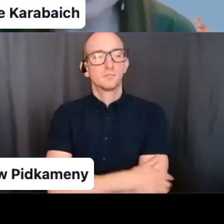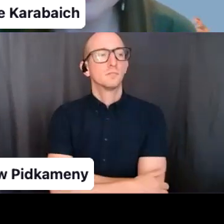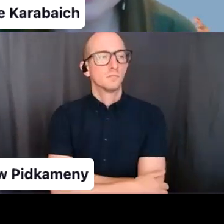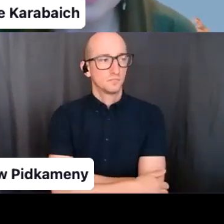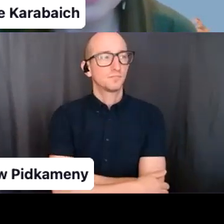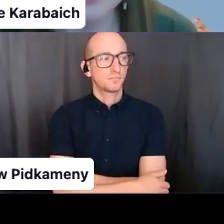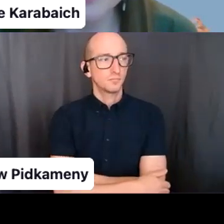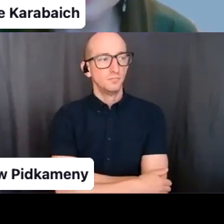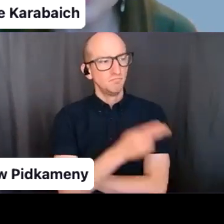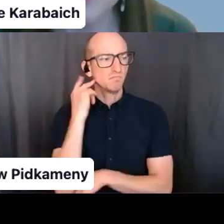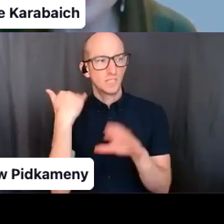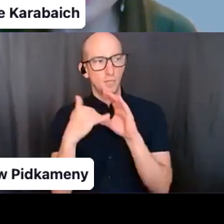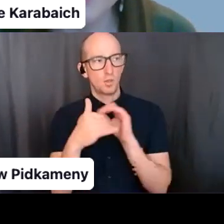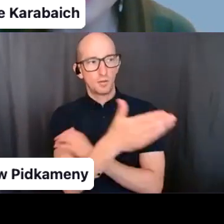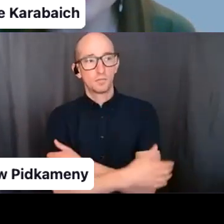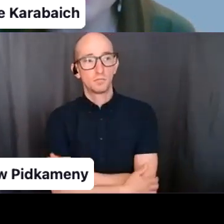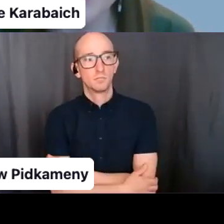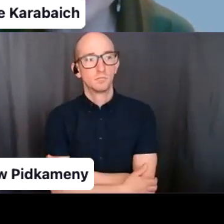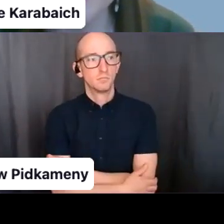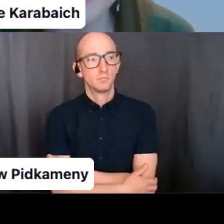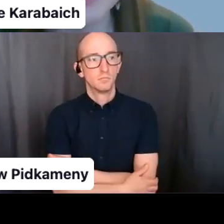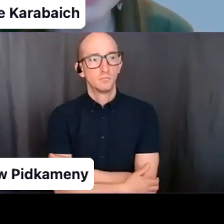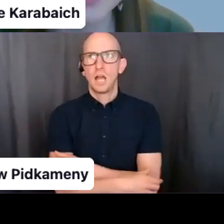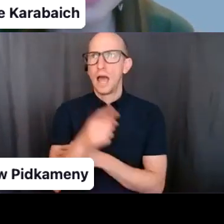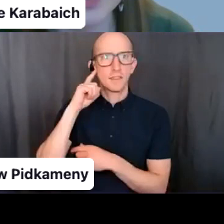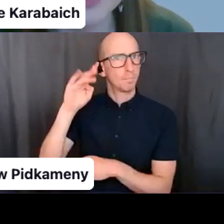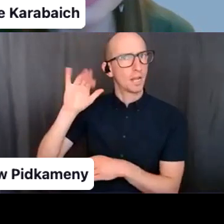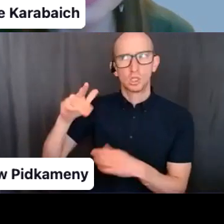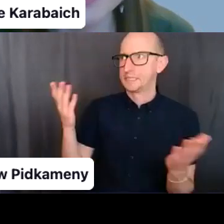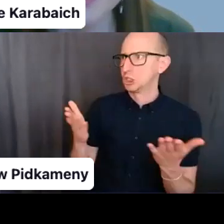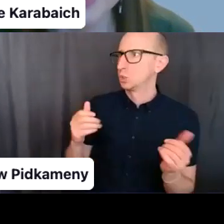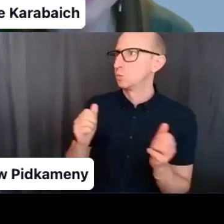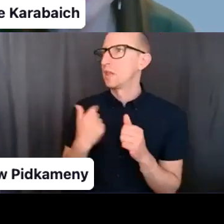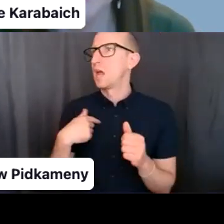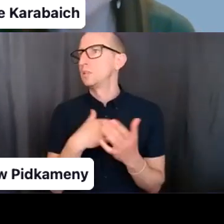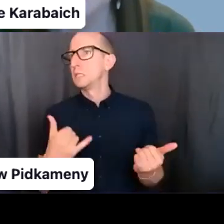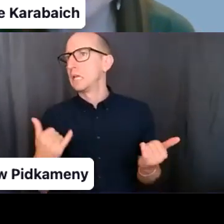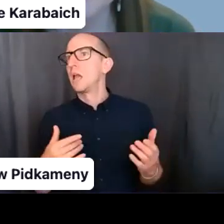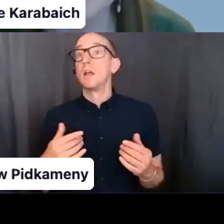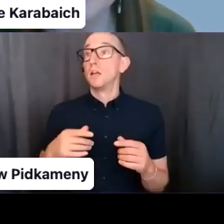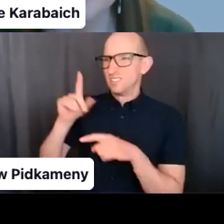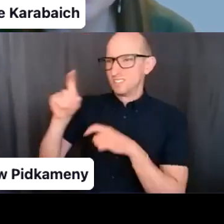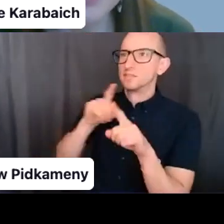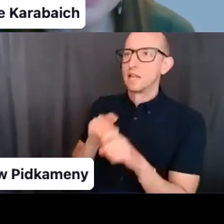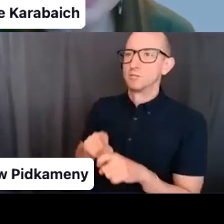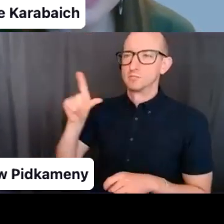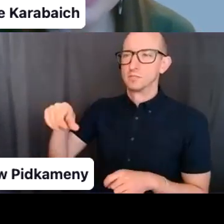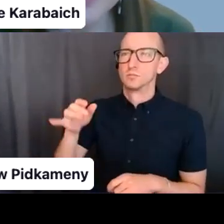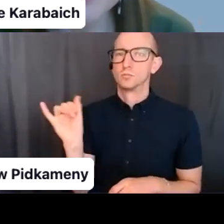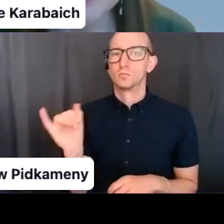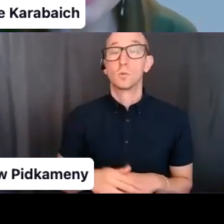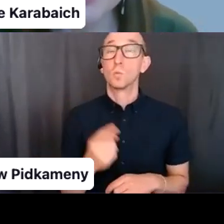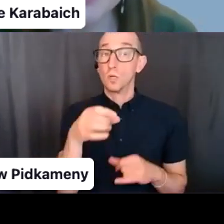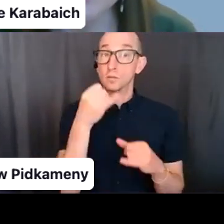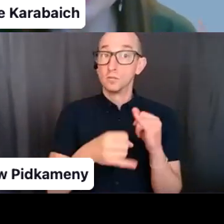email is on this slide, and I think that we are lucky to have him here today to answer some questions in this discussion as well. One final note